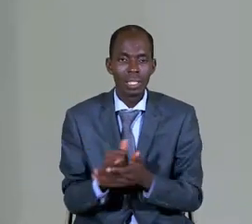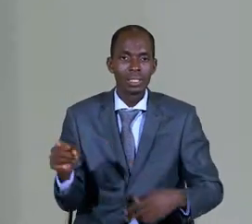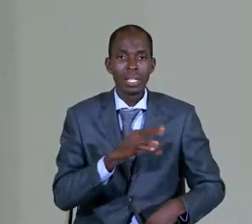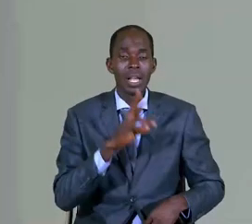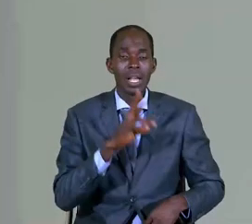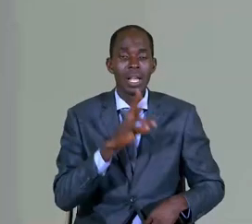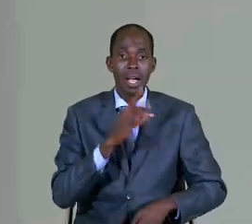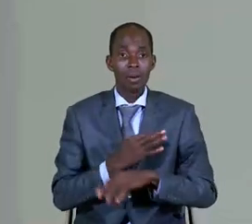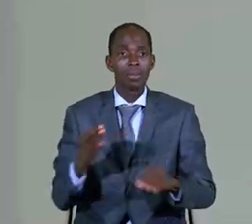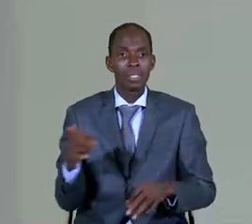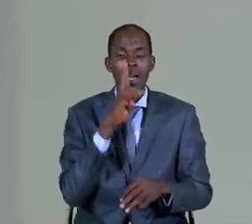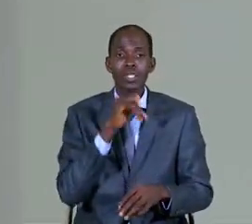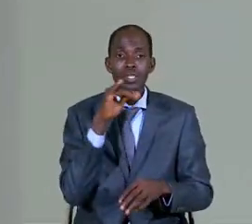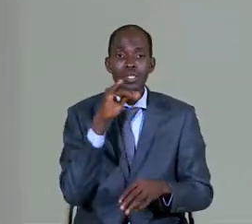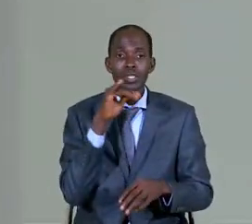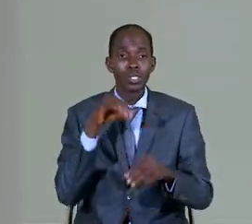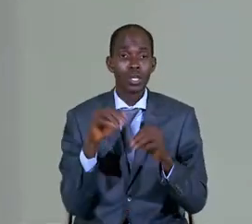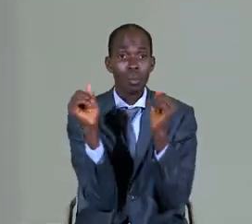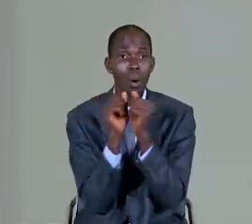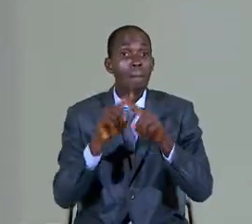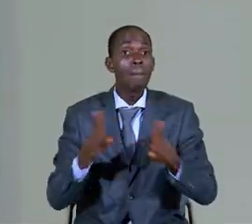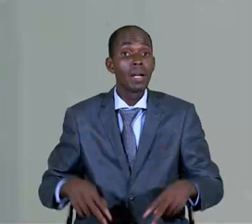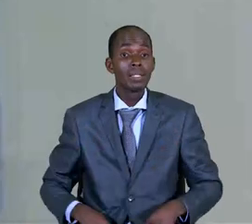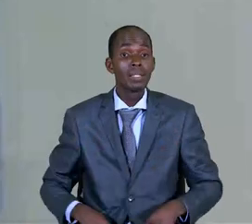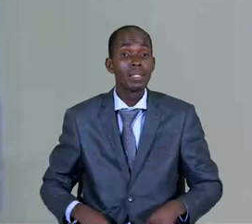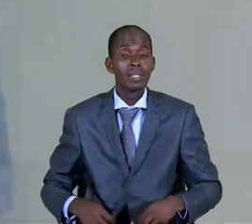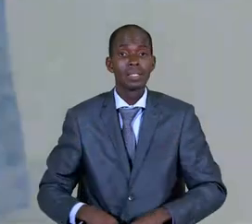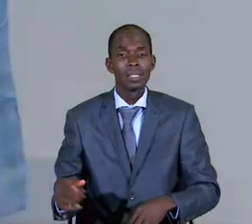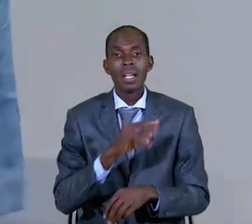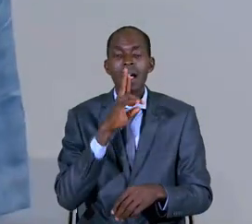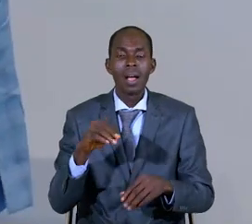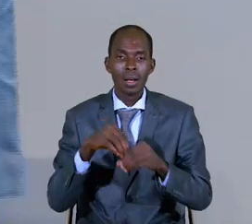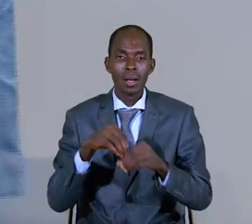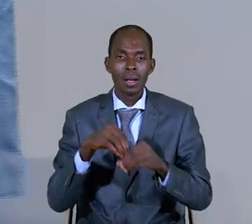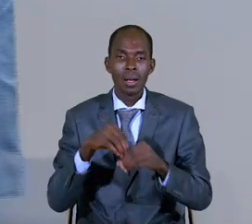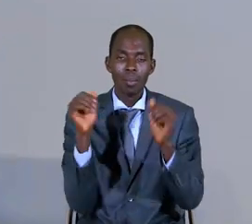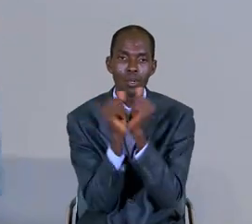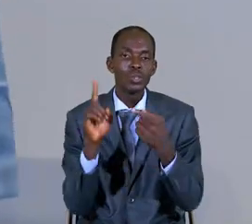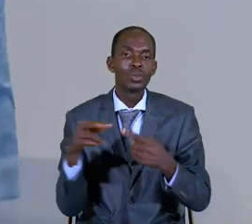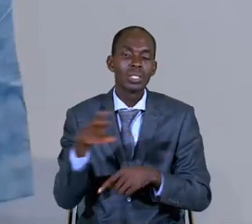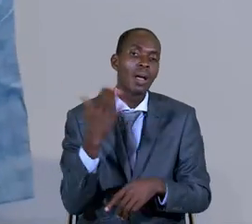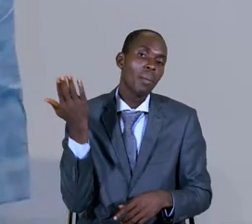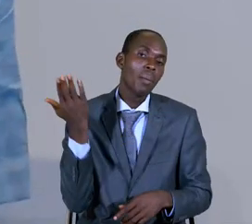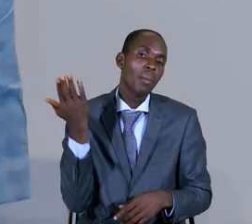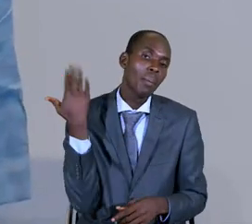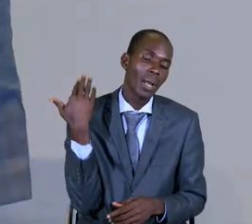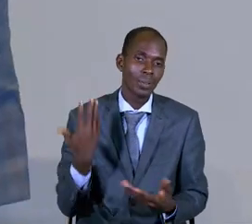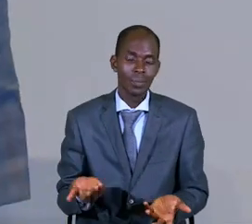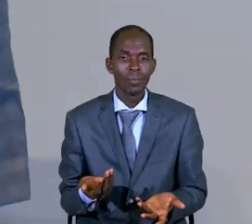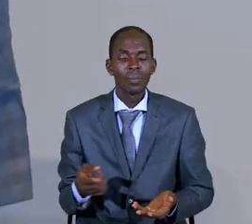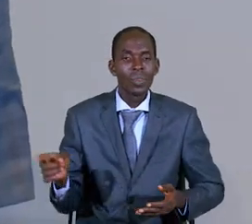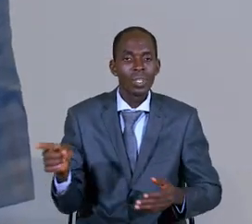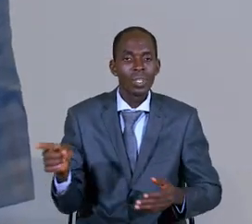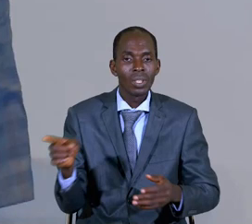not in bondage. Meanwhile, they're in bondage to their past. Meanwhile, they're in bondage to